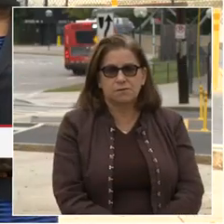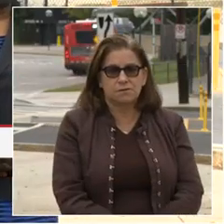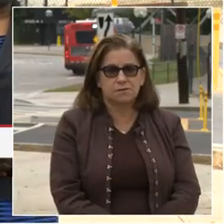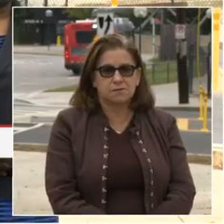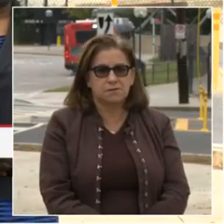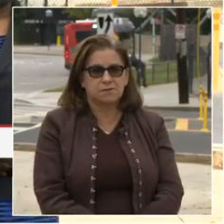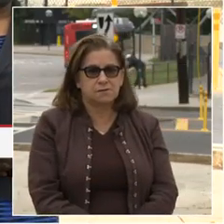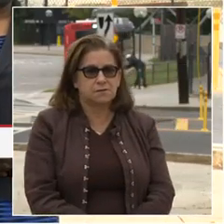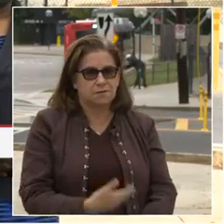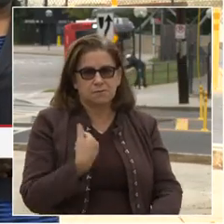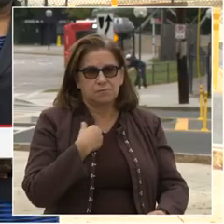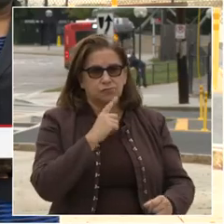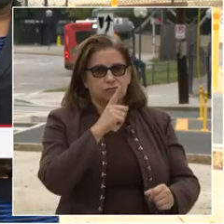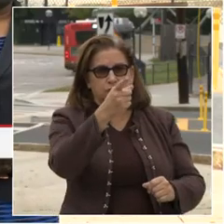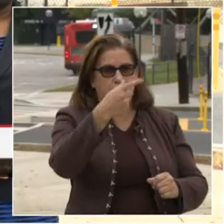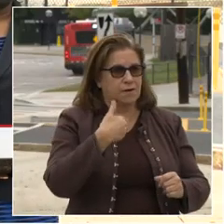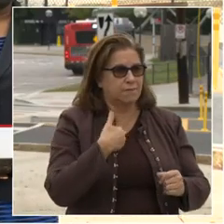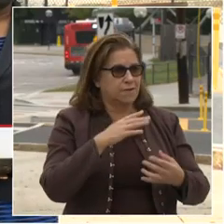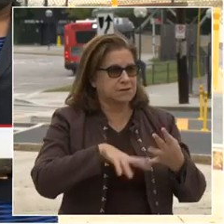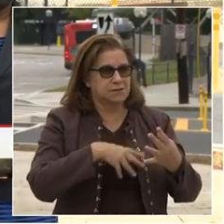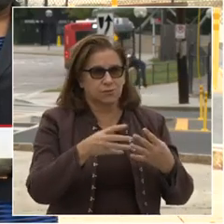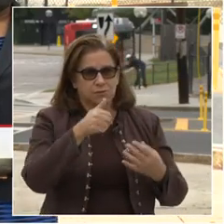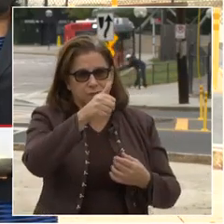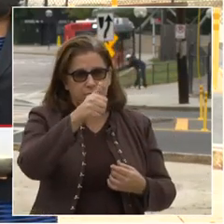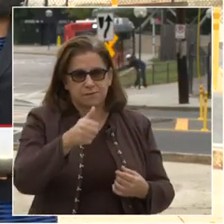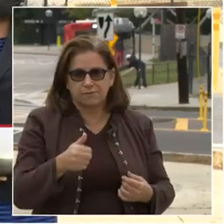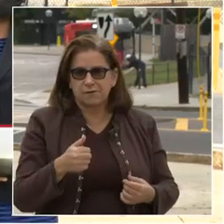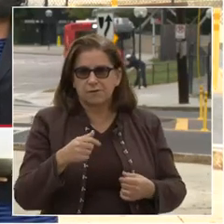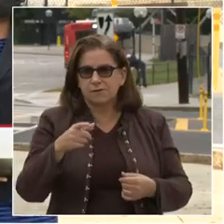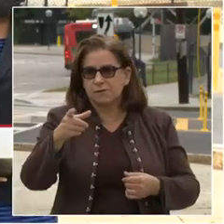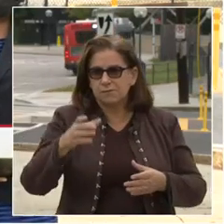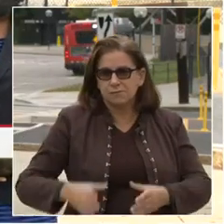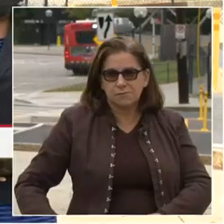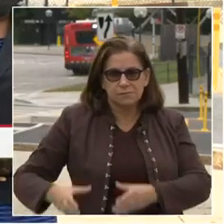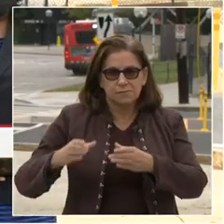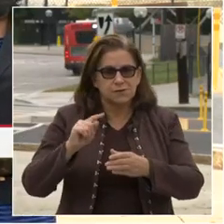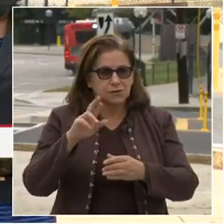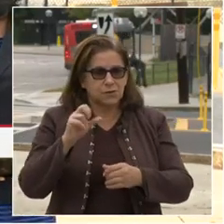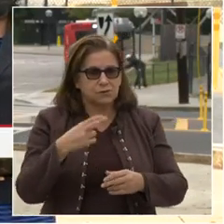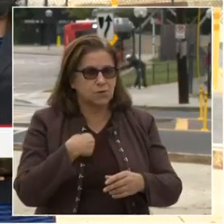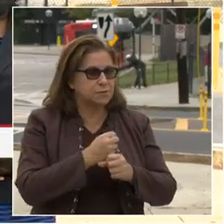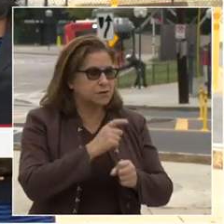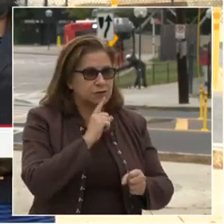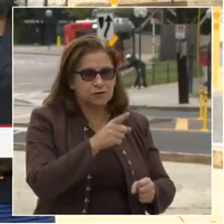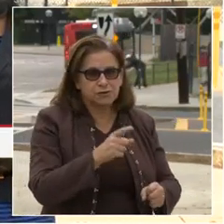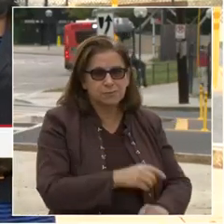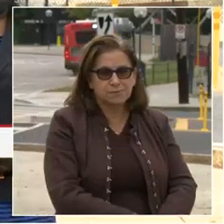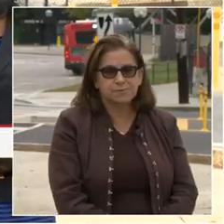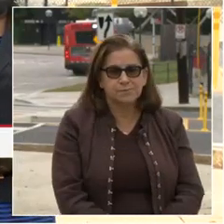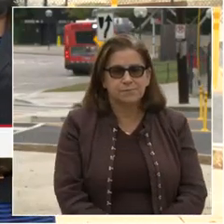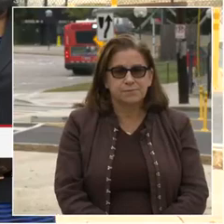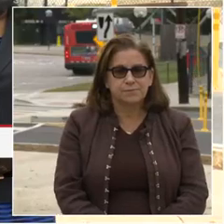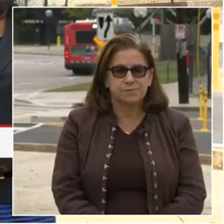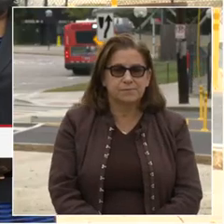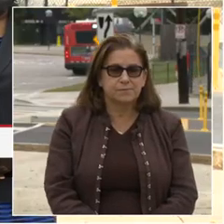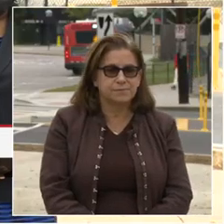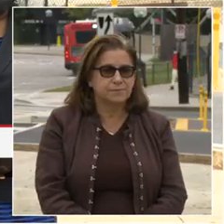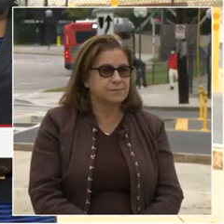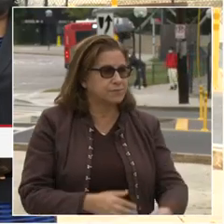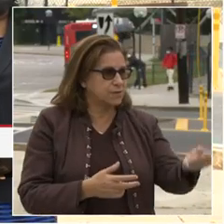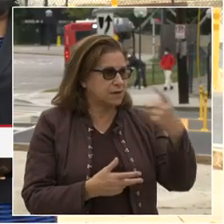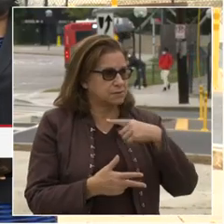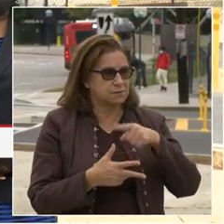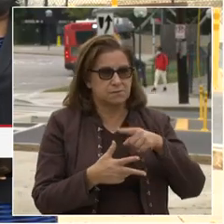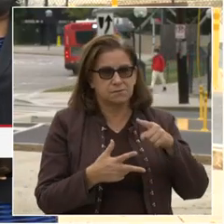to make sure it happens. Okay. Thank you very much. All right. So you asked, or you put a number of things